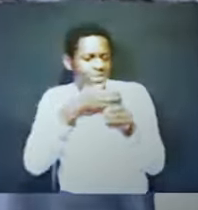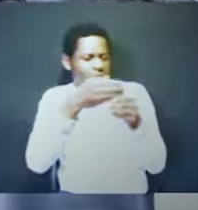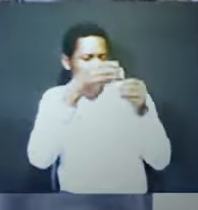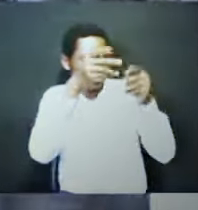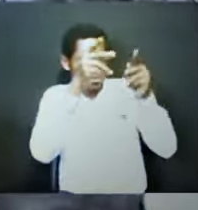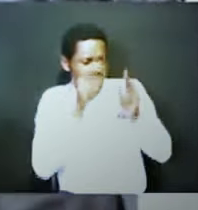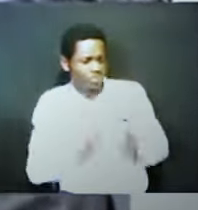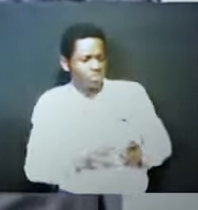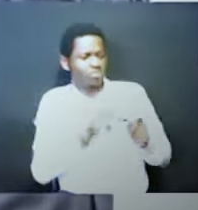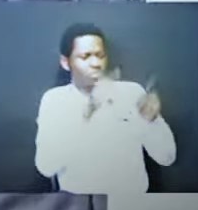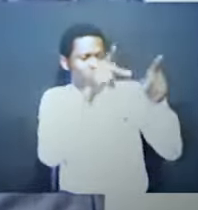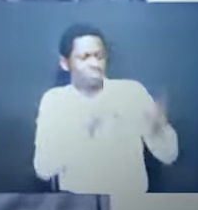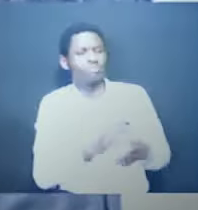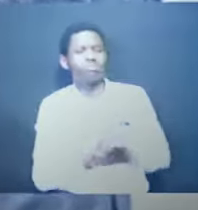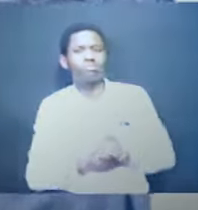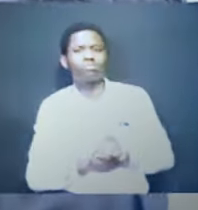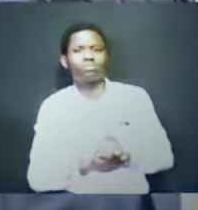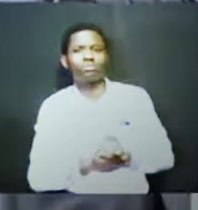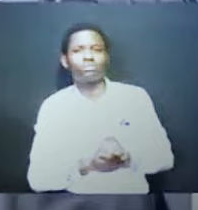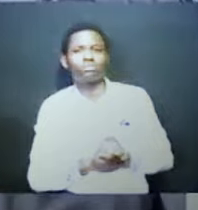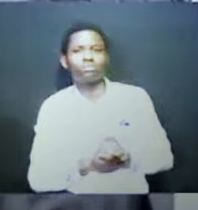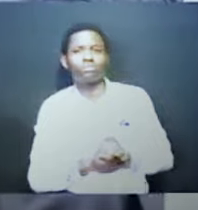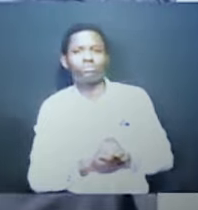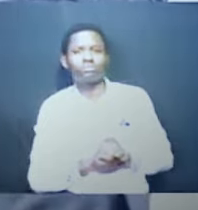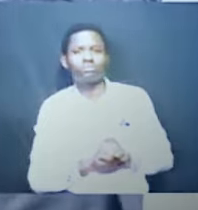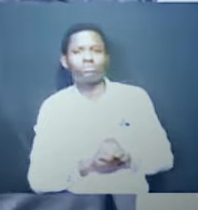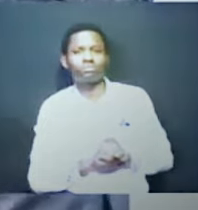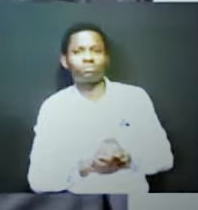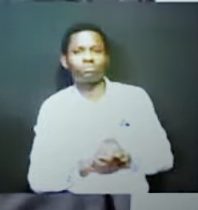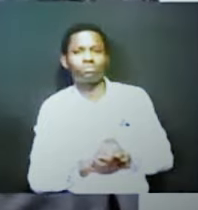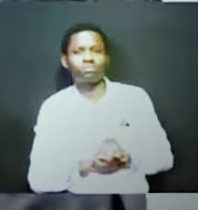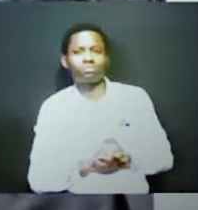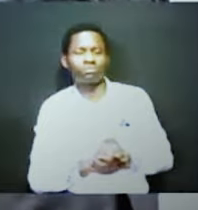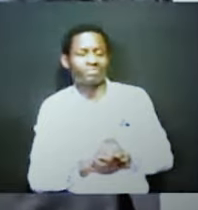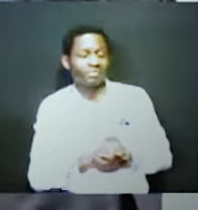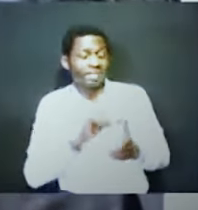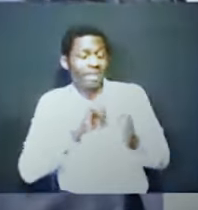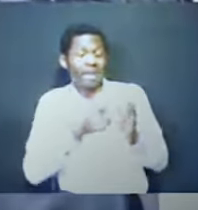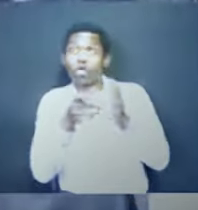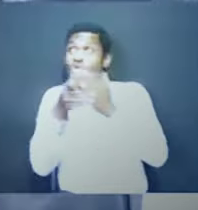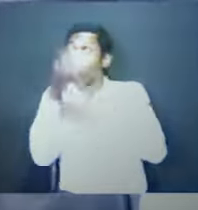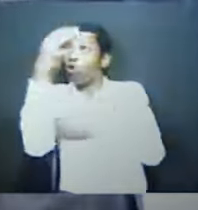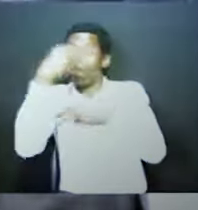beings. And he left the heart to be a shrine where he will